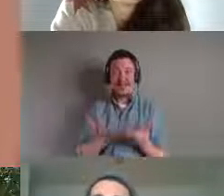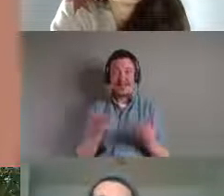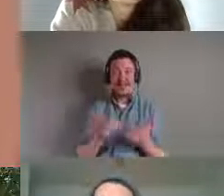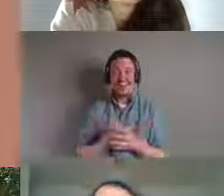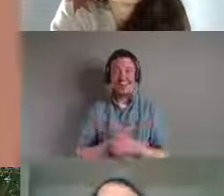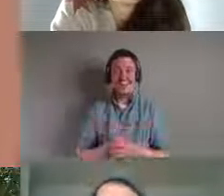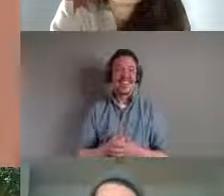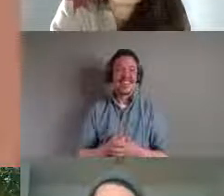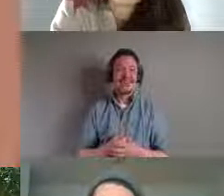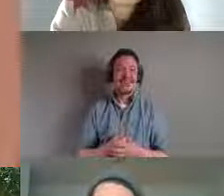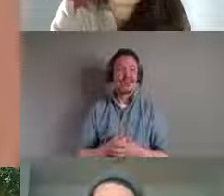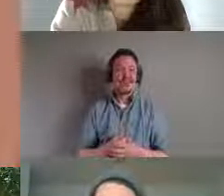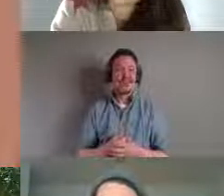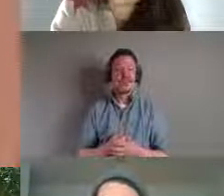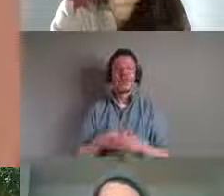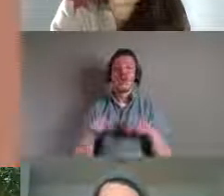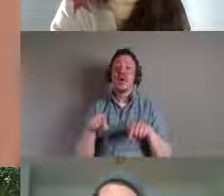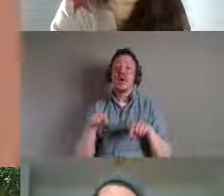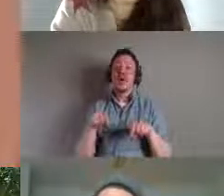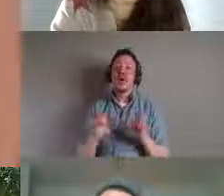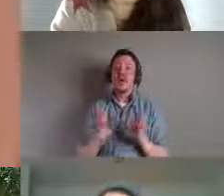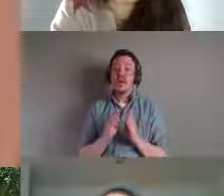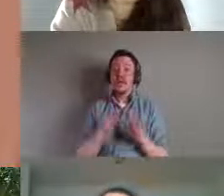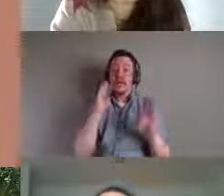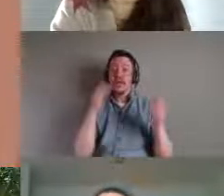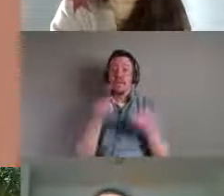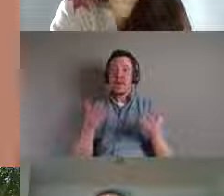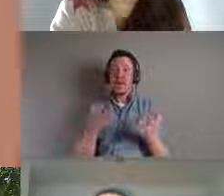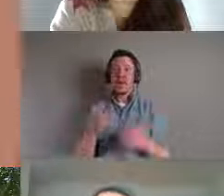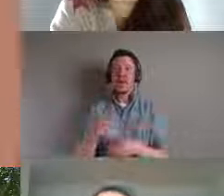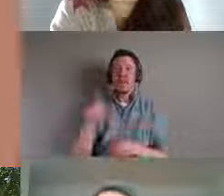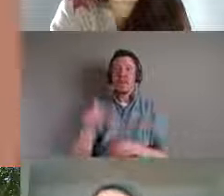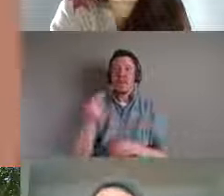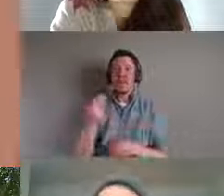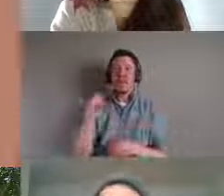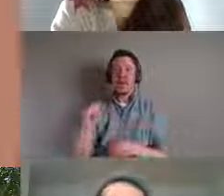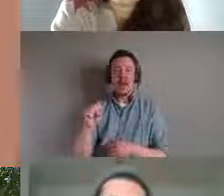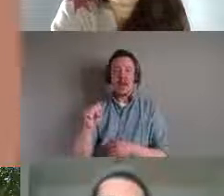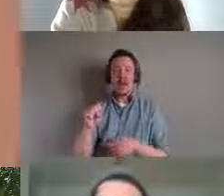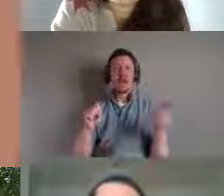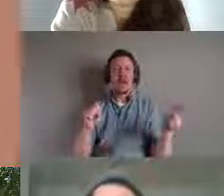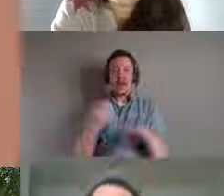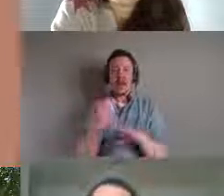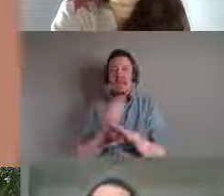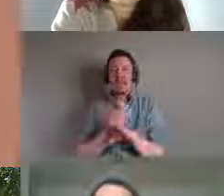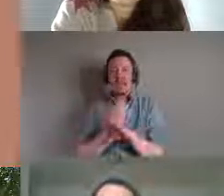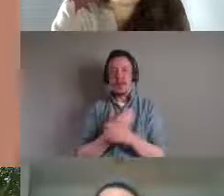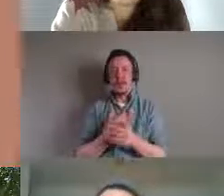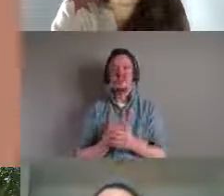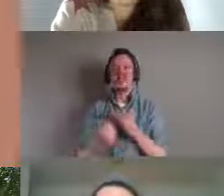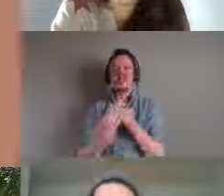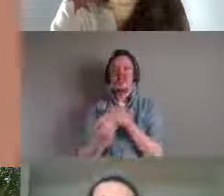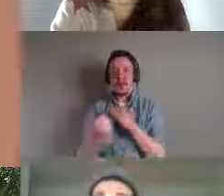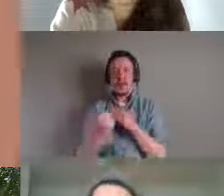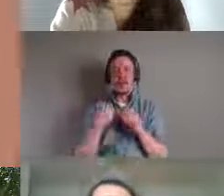So the thing that we're talking about today is the Lincoln High School rebuild, and that's what this call is for. This